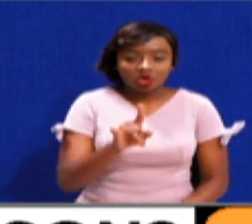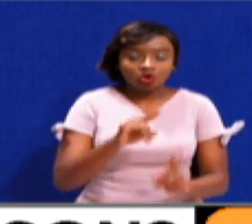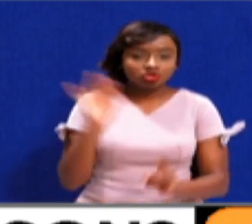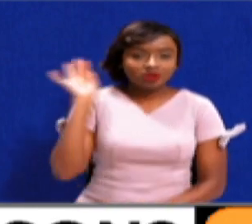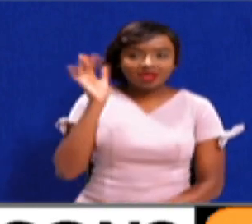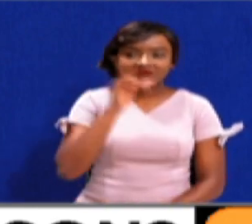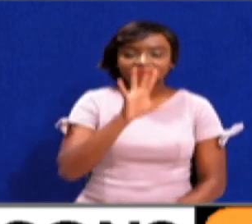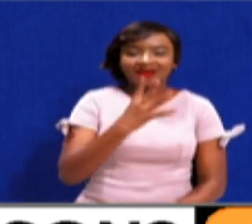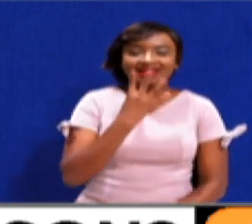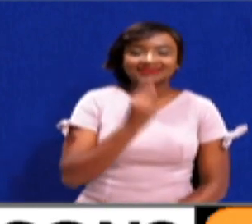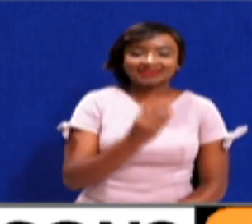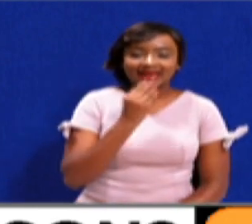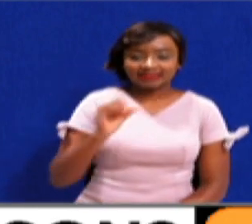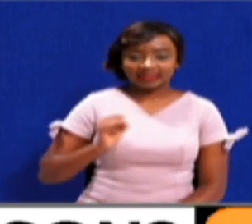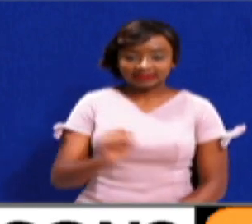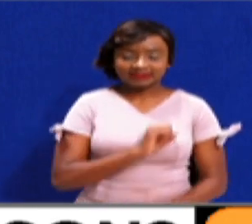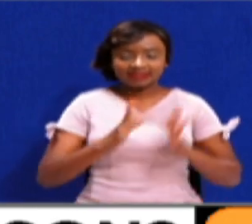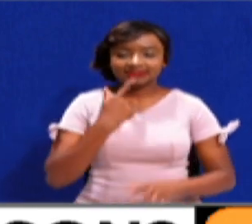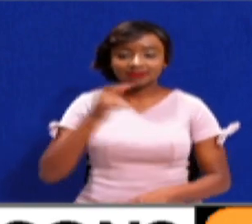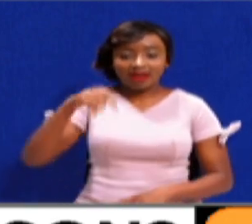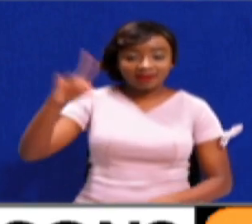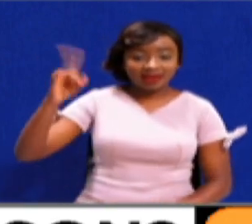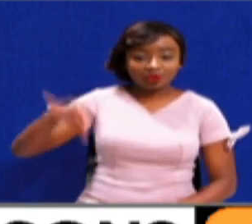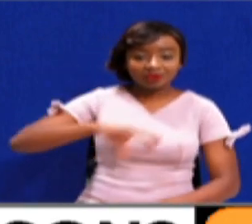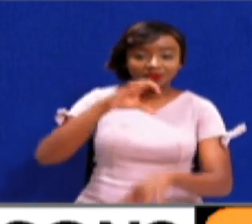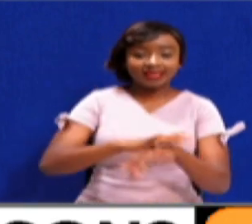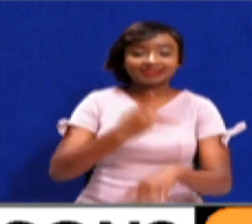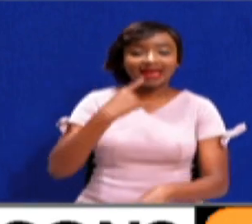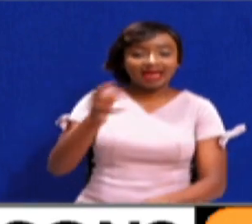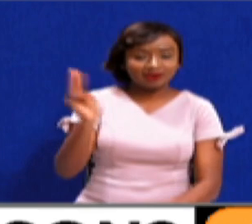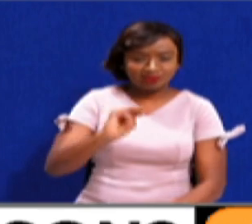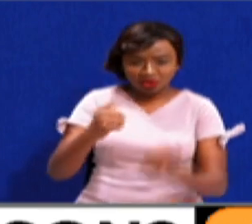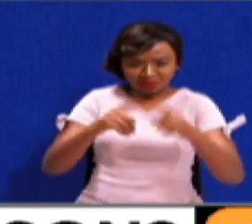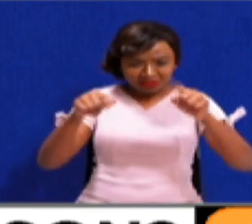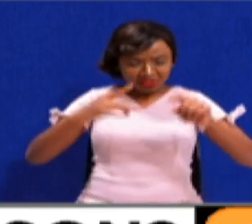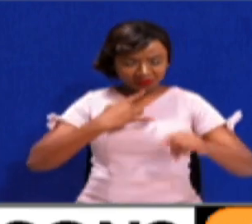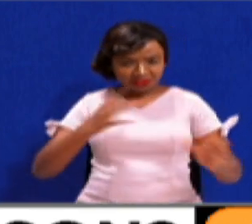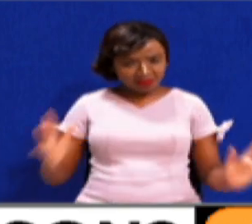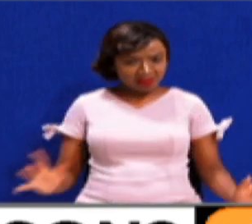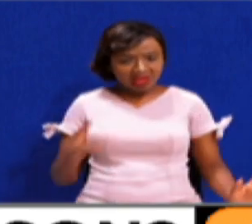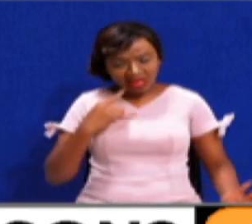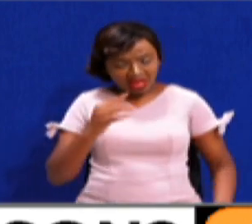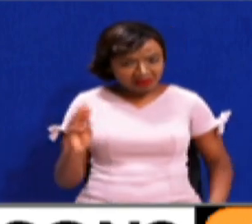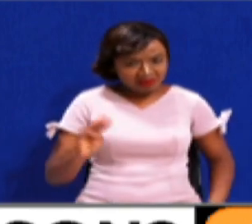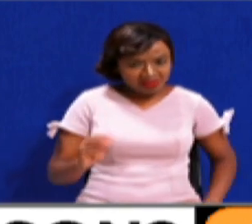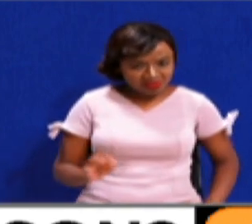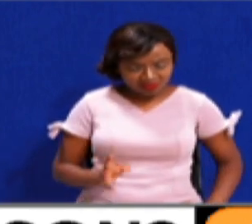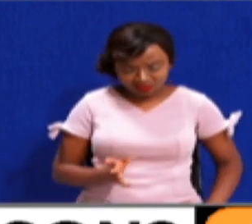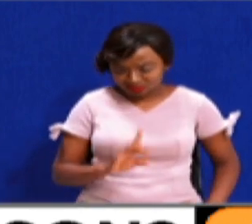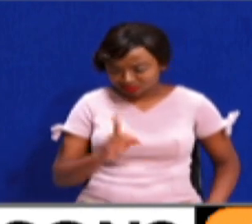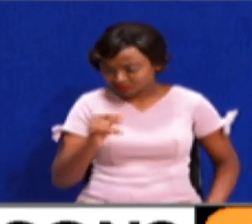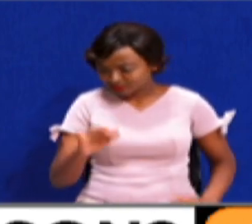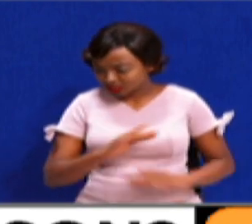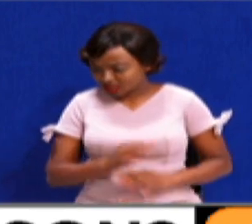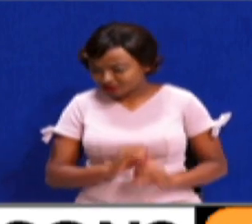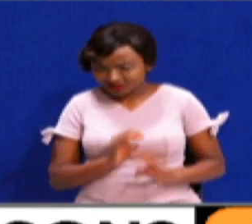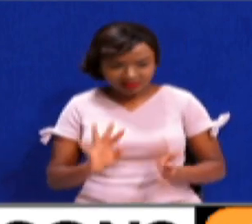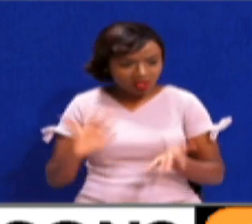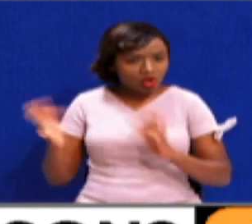Nairobi Senator Johnson Sakaja was giving. Nairobi was going to gain about 100 million shillings, and you're saying this is not enough compared to the amount of money